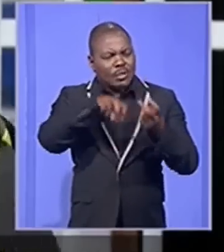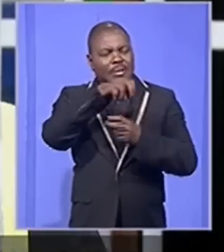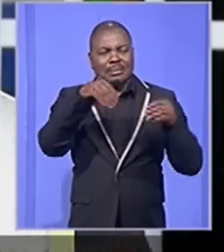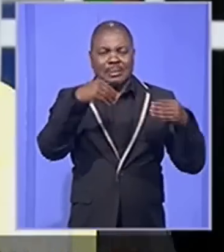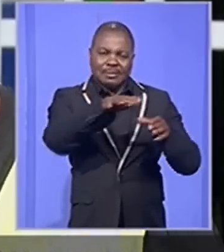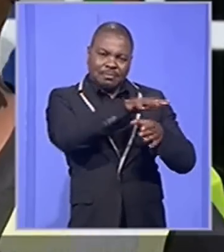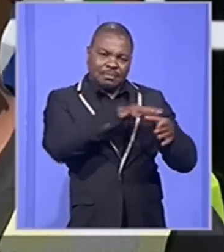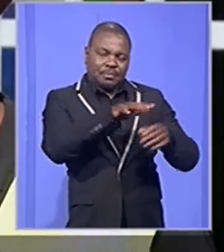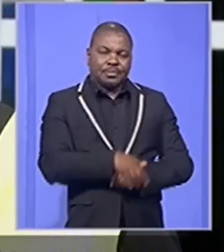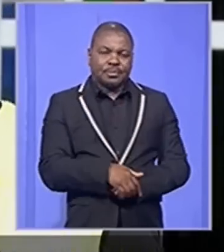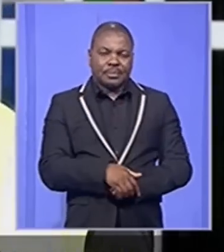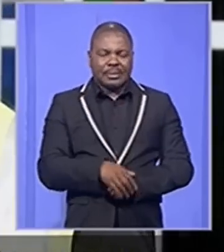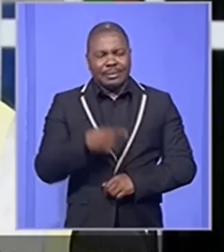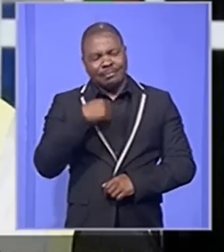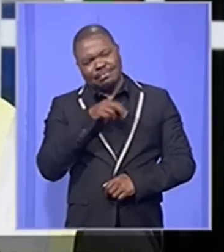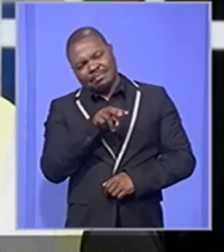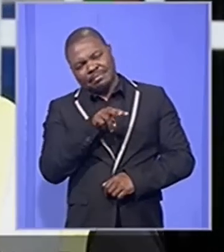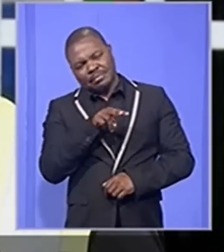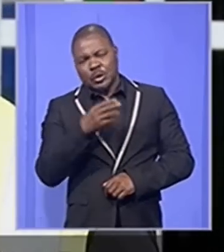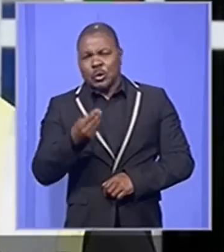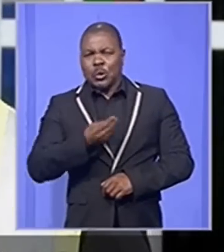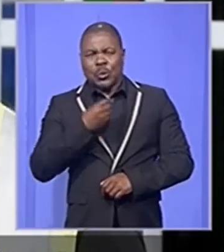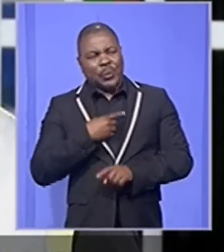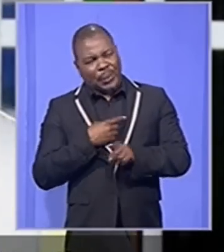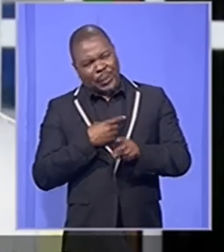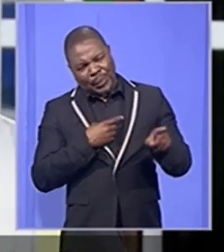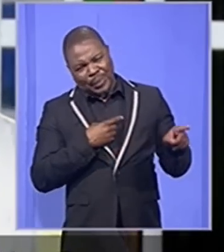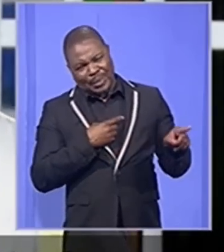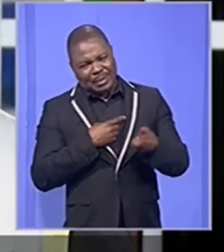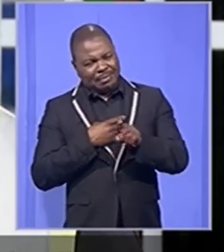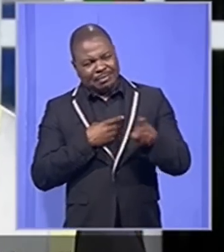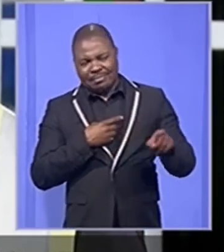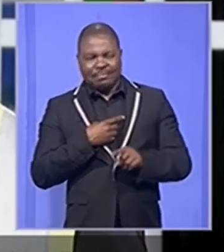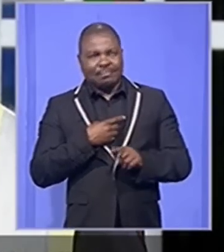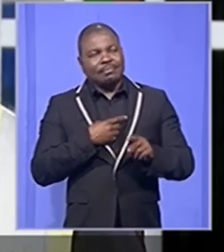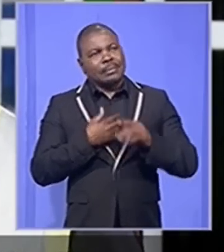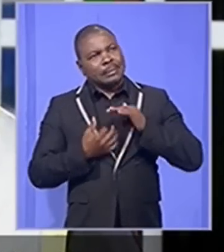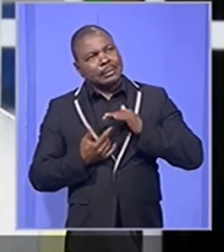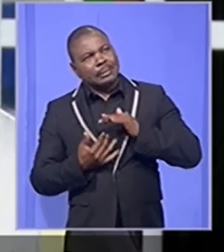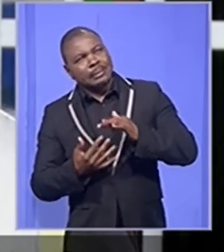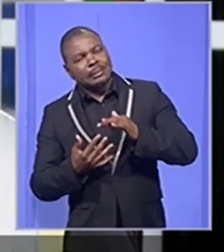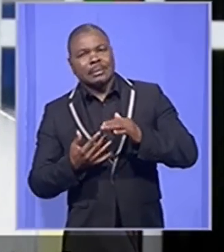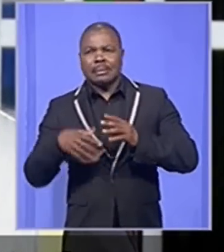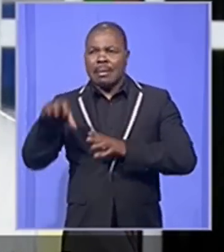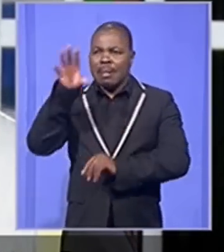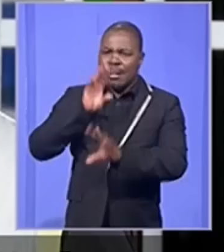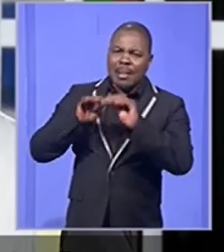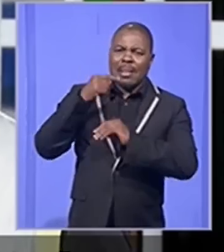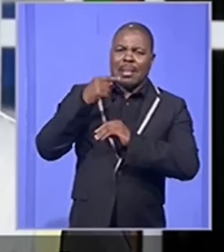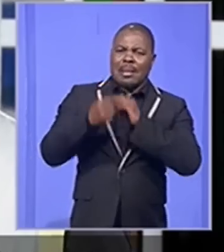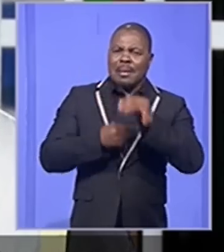lemogile gore batjha ga ba mo maikemisetsong a go ithuta